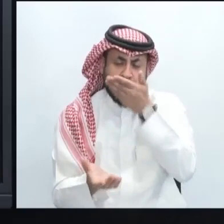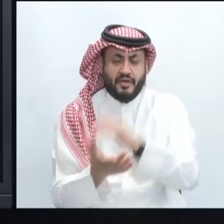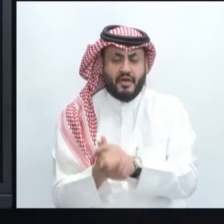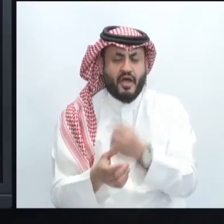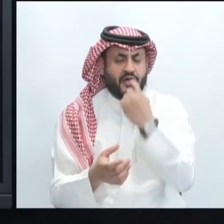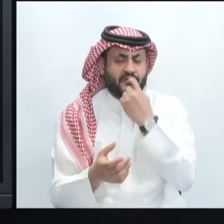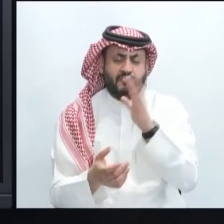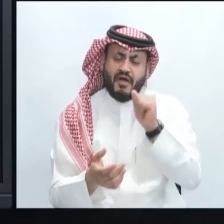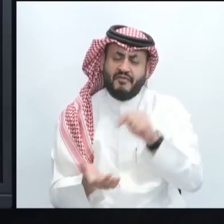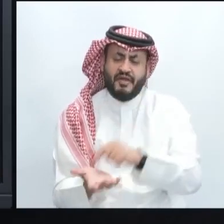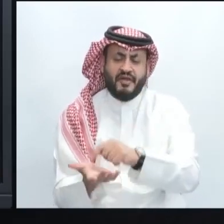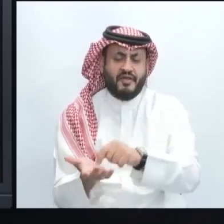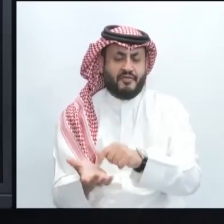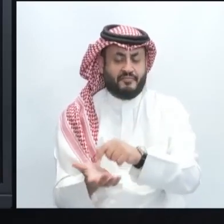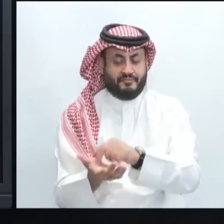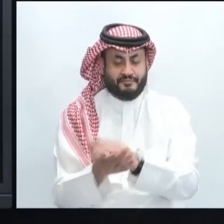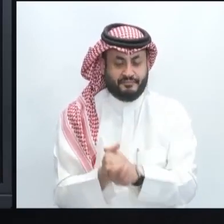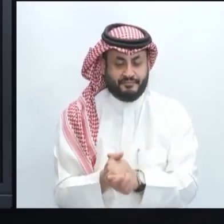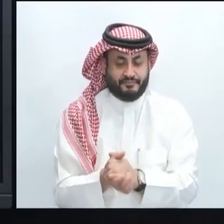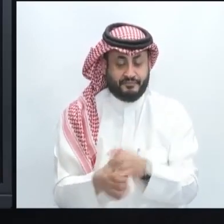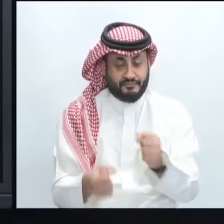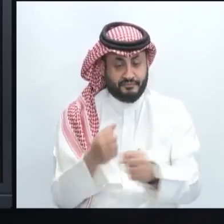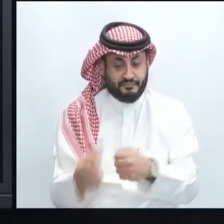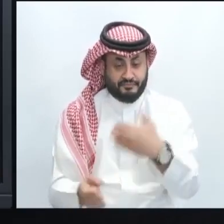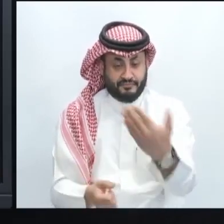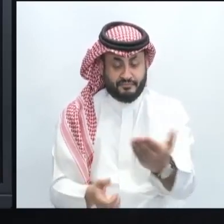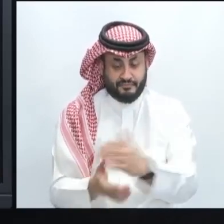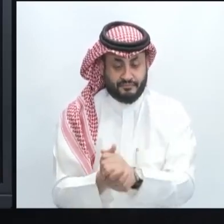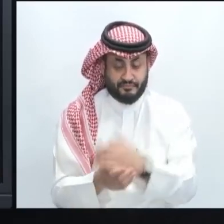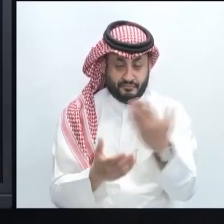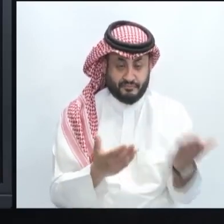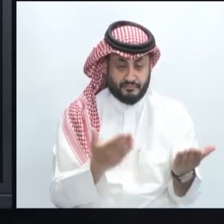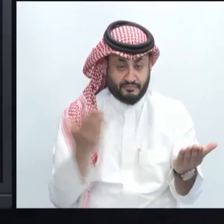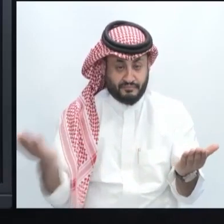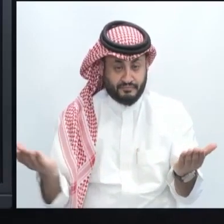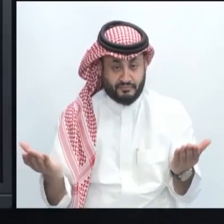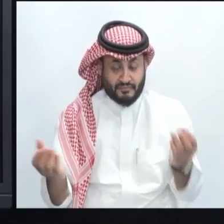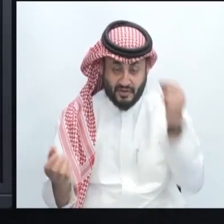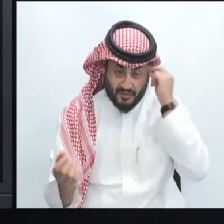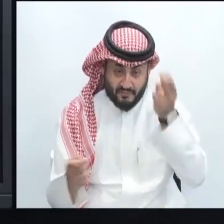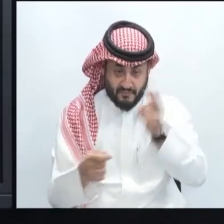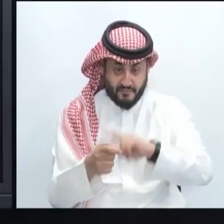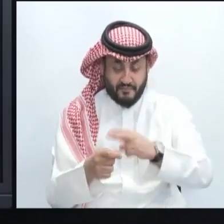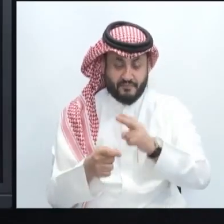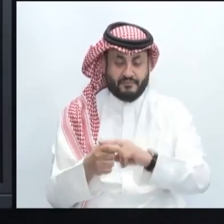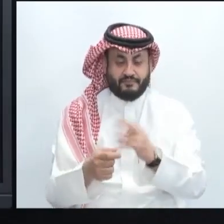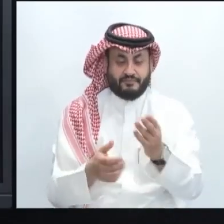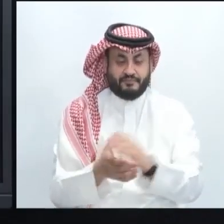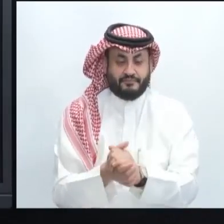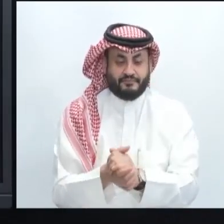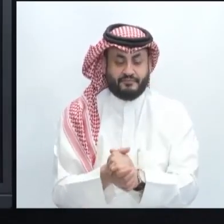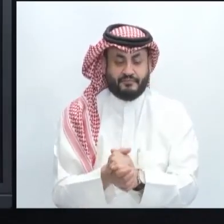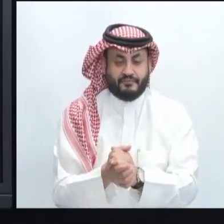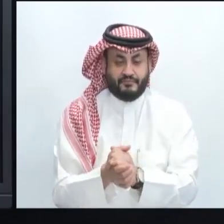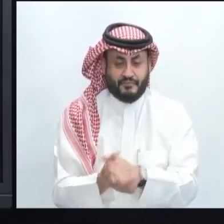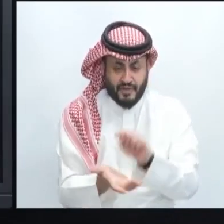it is. So let's practice. The countable noun are the nouns that we can